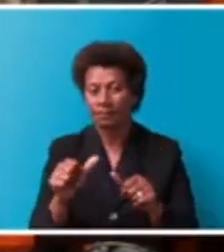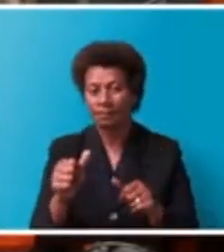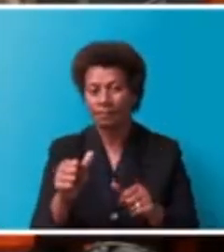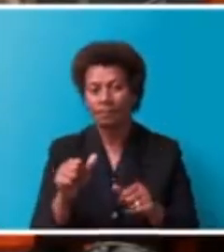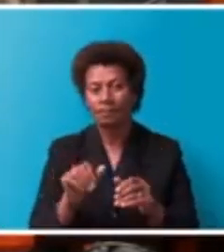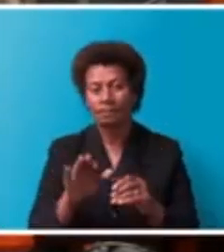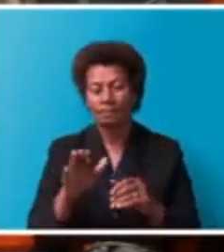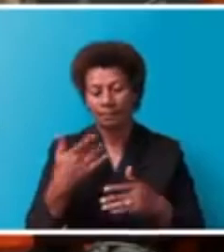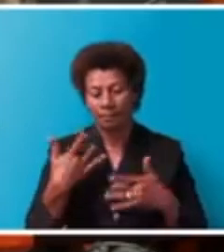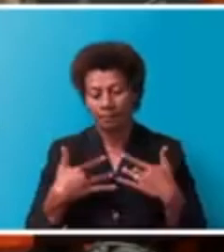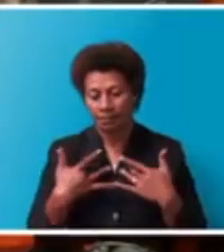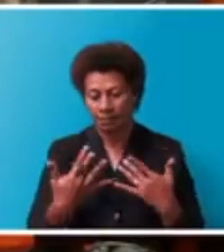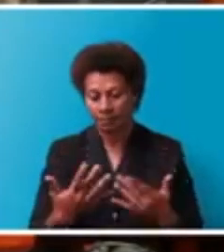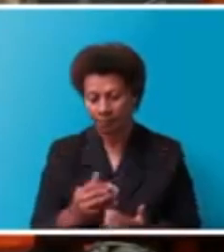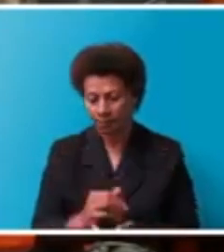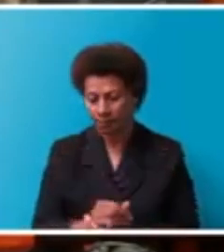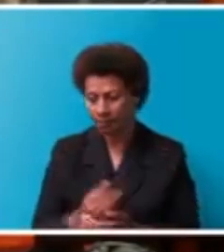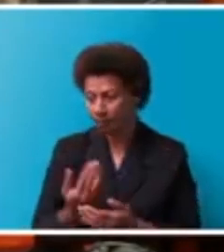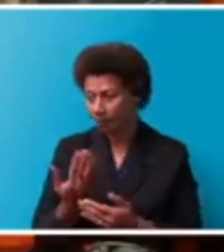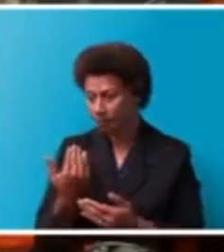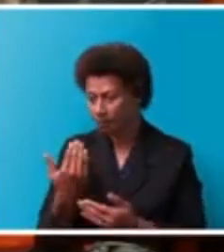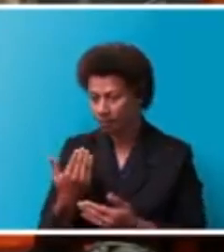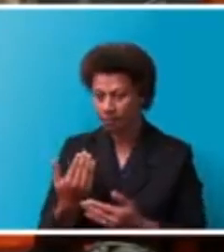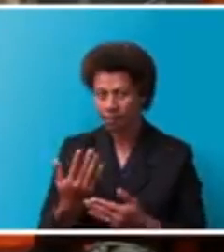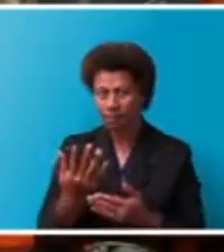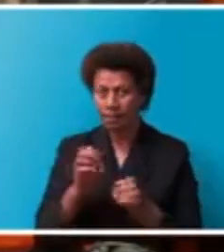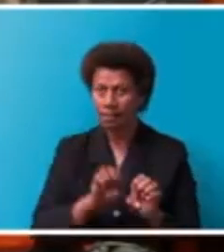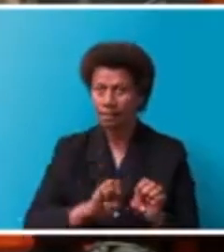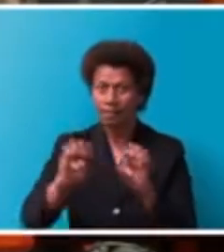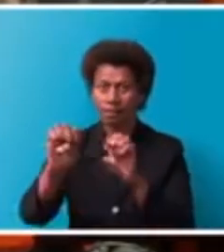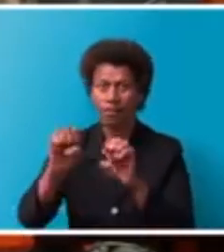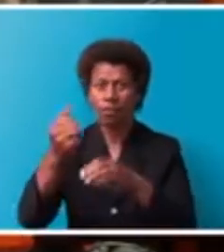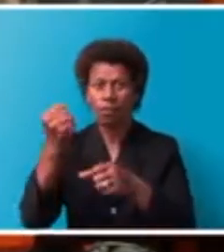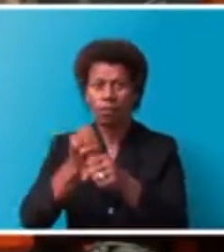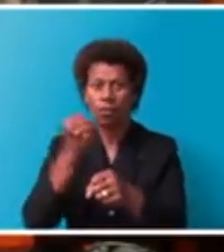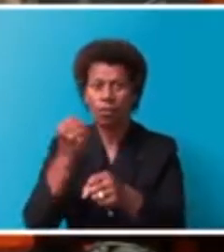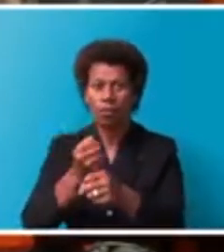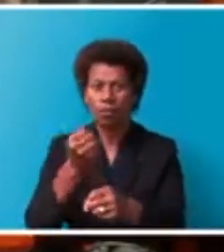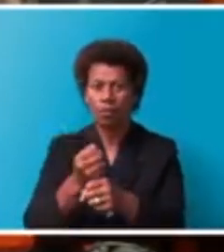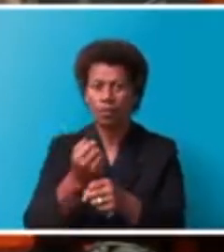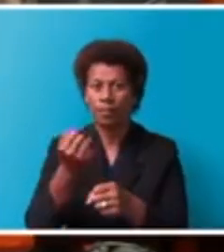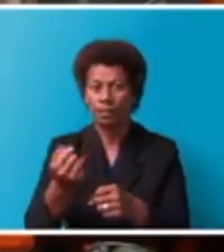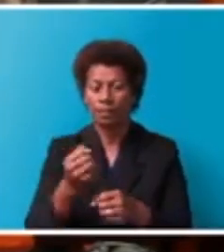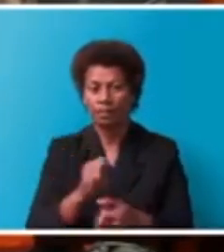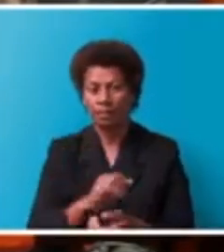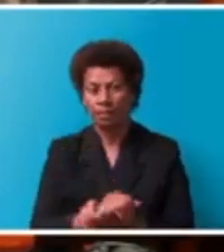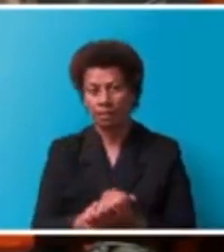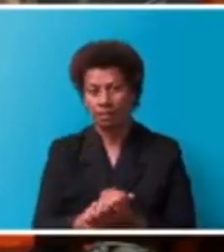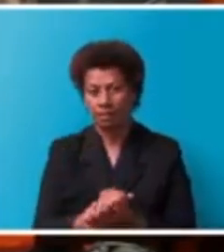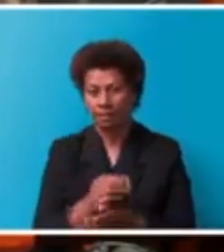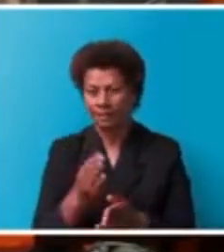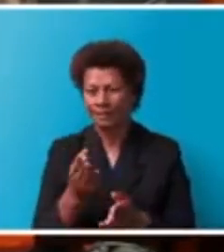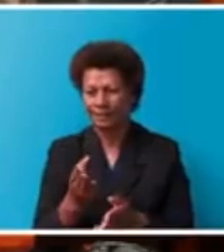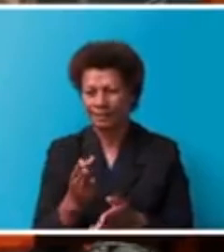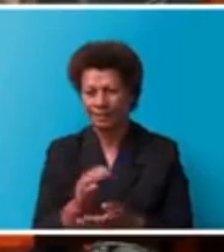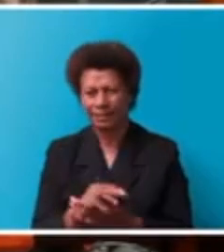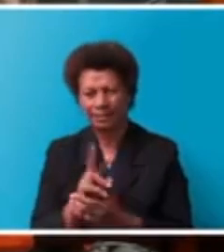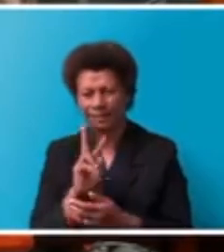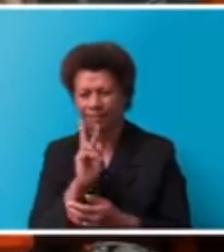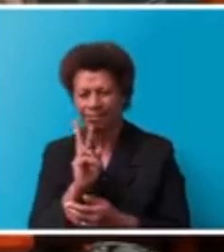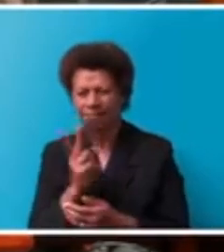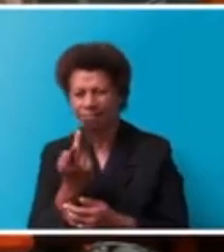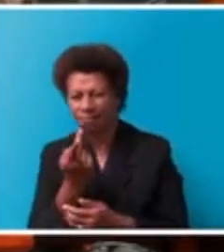recent claims regarding the export of gold ore concentrates from Fiji, which are misleading and reflect a